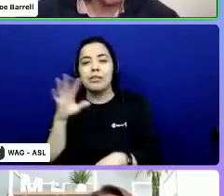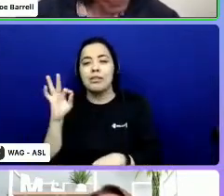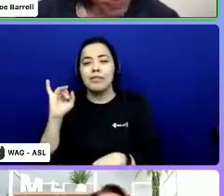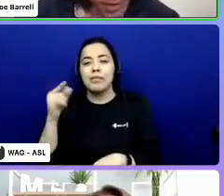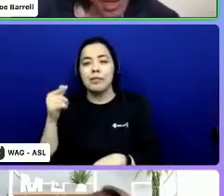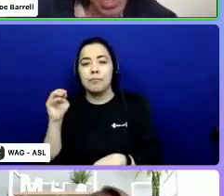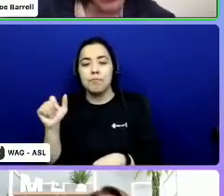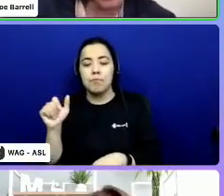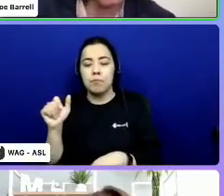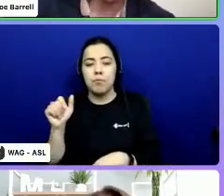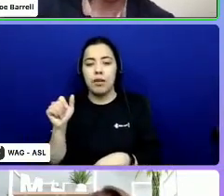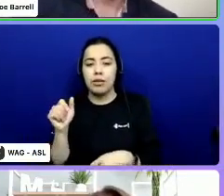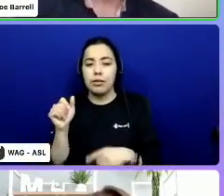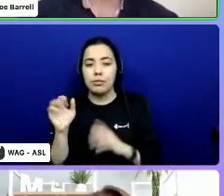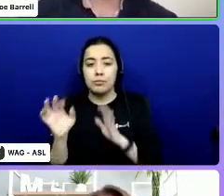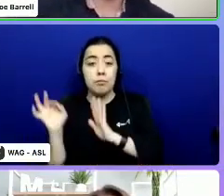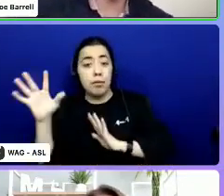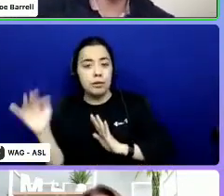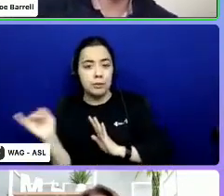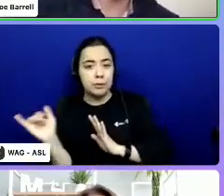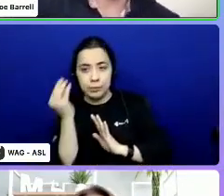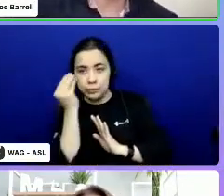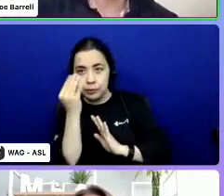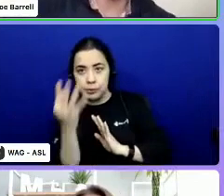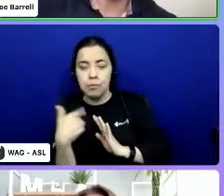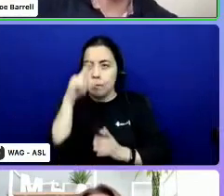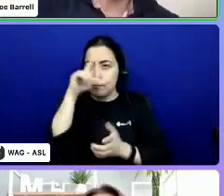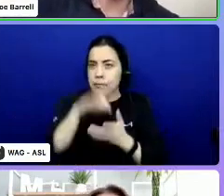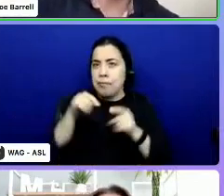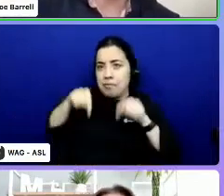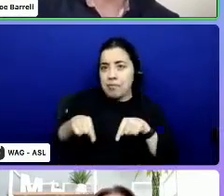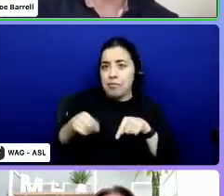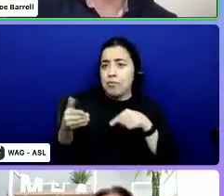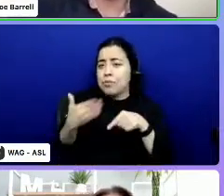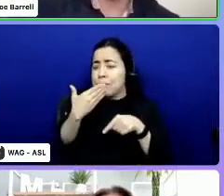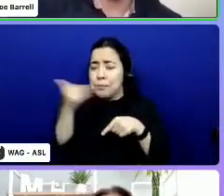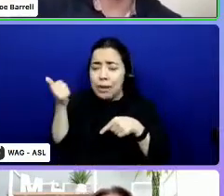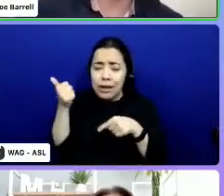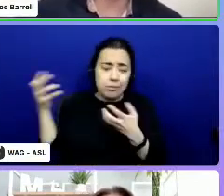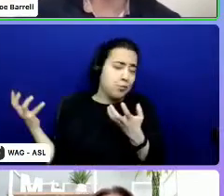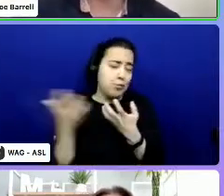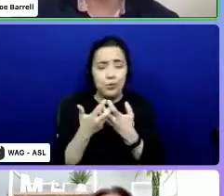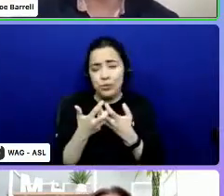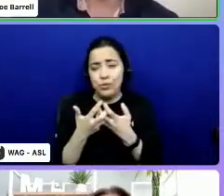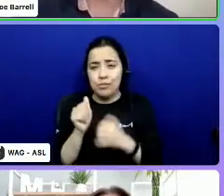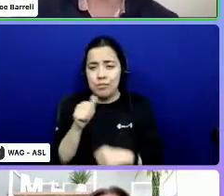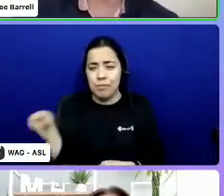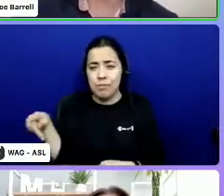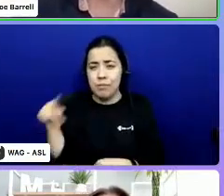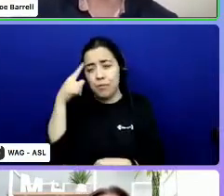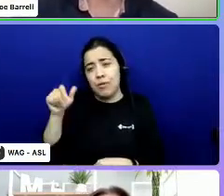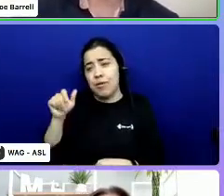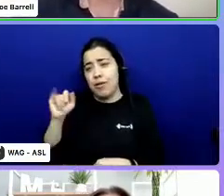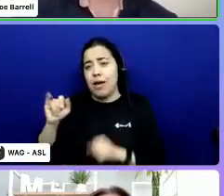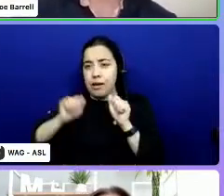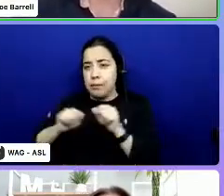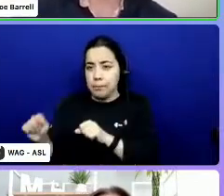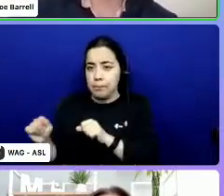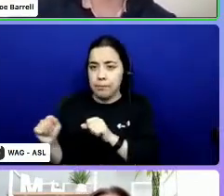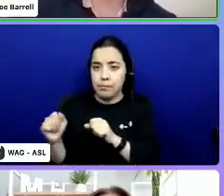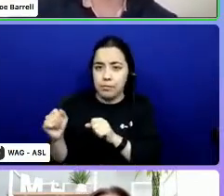So I think that this is probably the best suited application of our AI capabilities